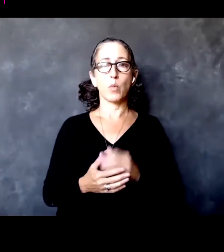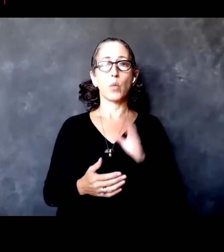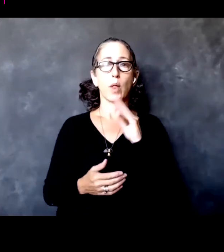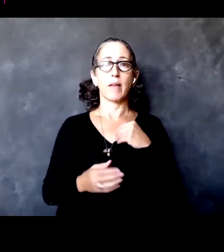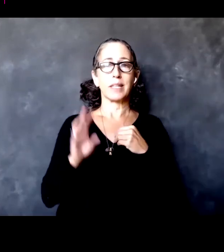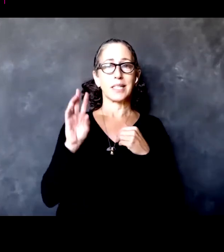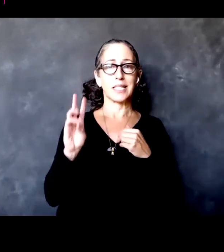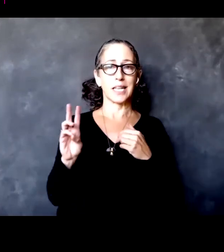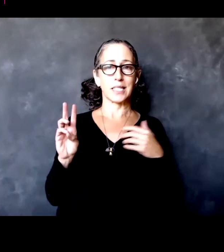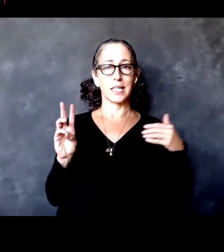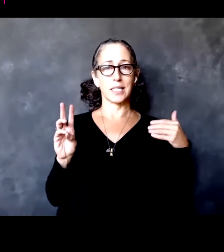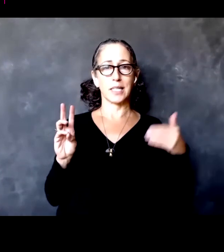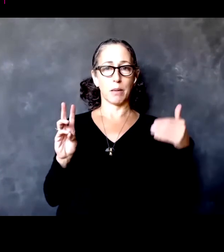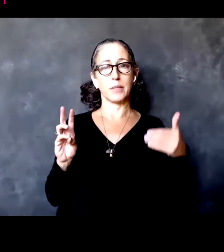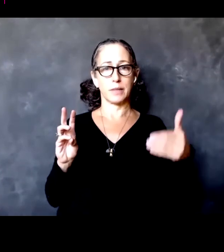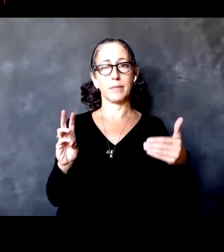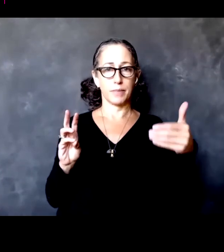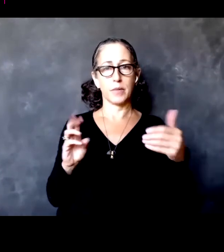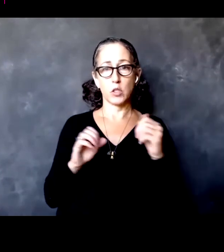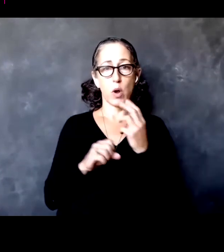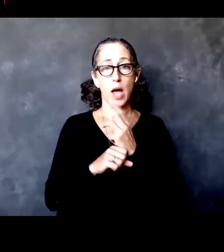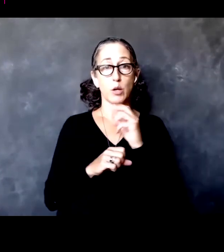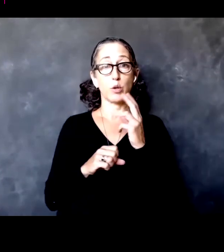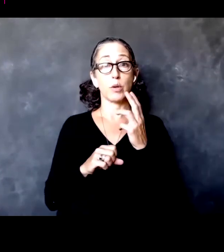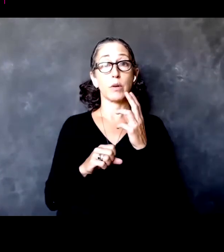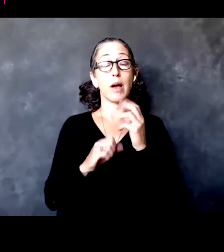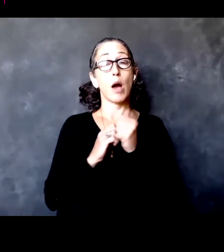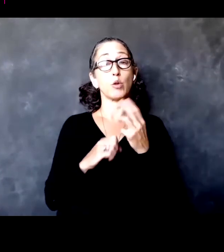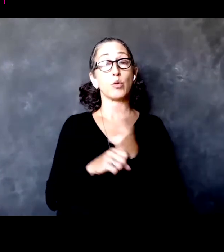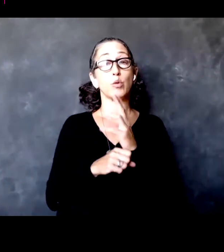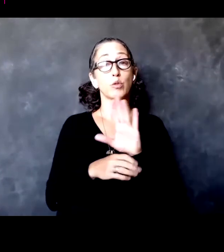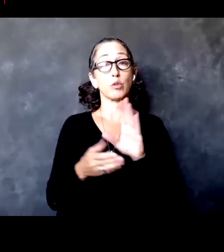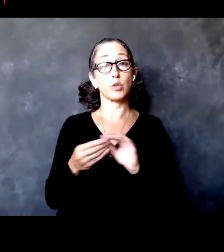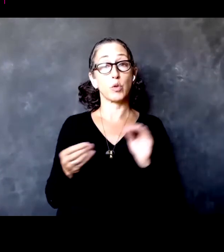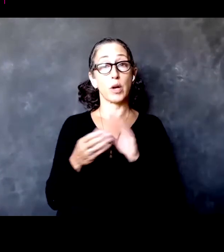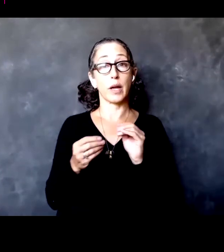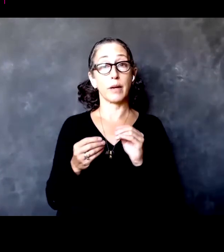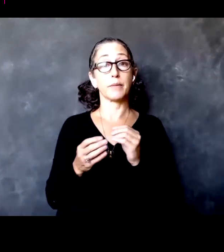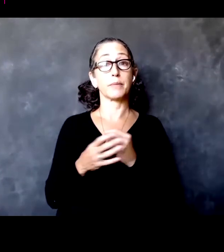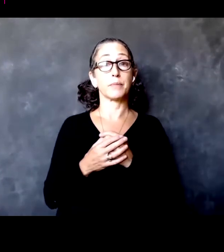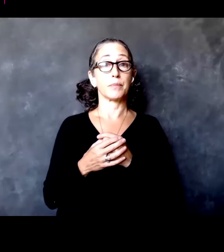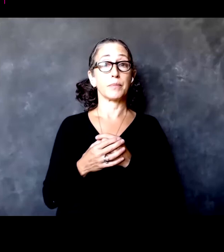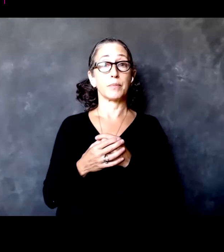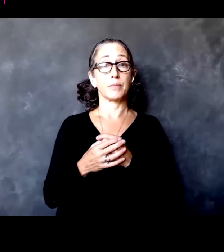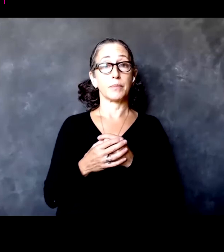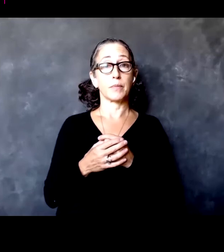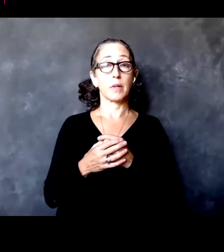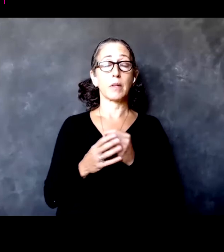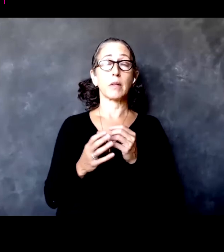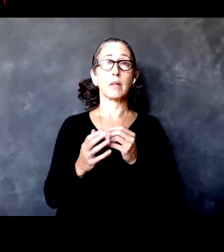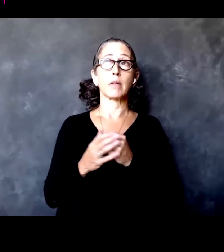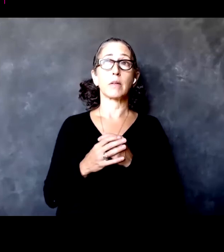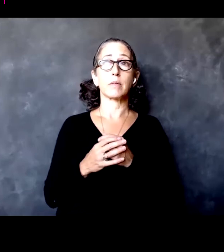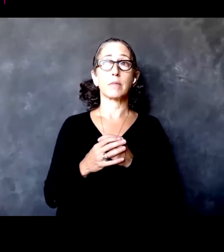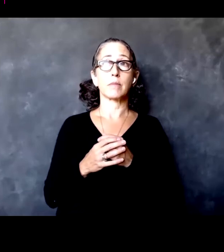how do you use your story in a way that looks to interest, that uses